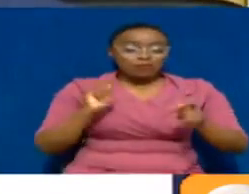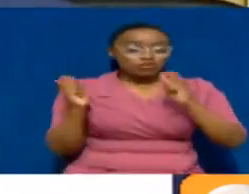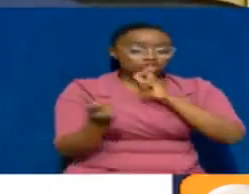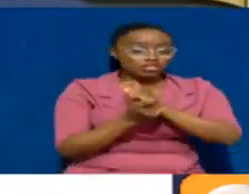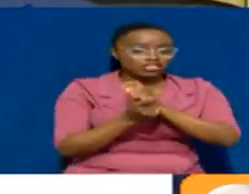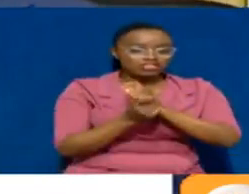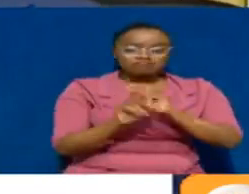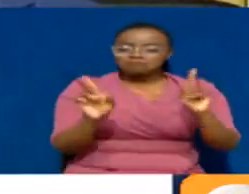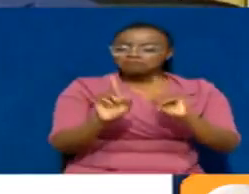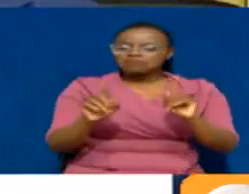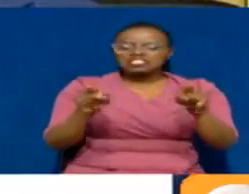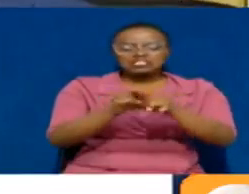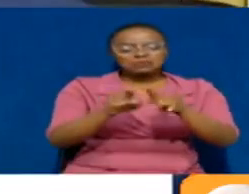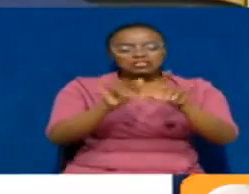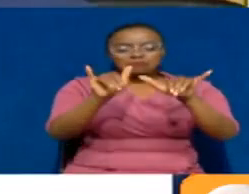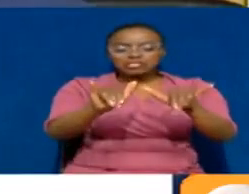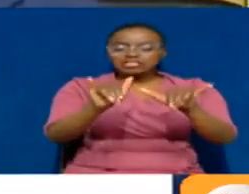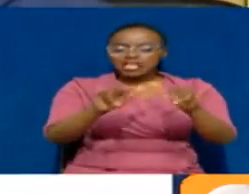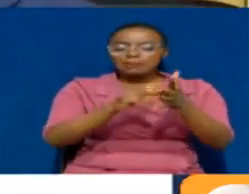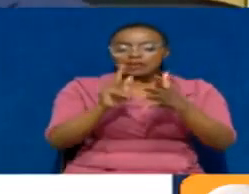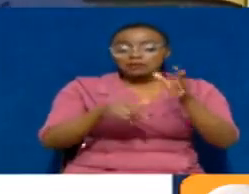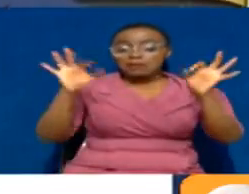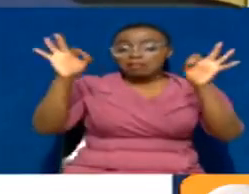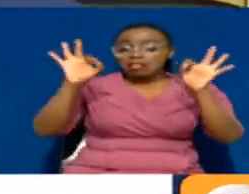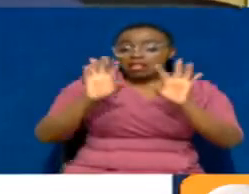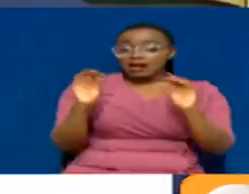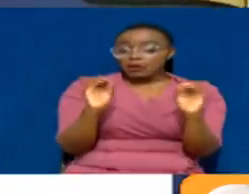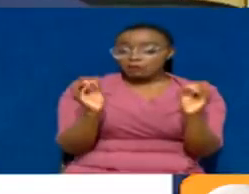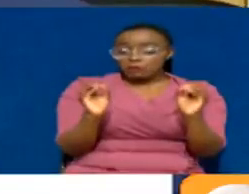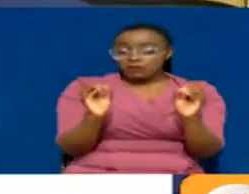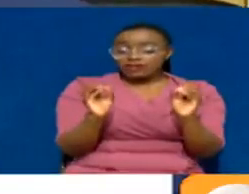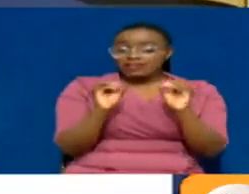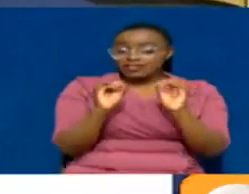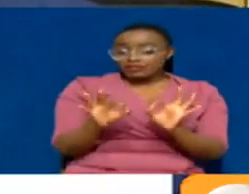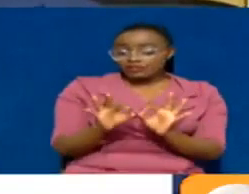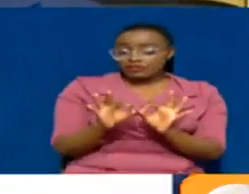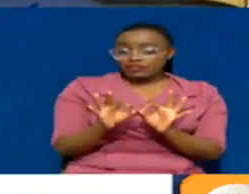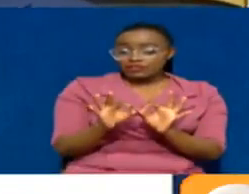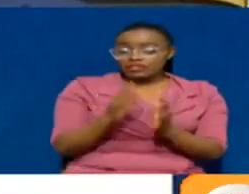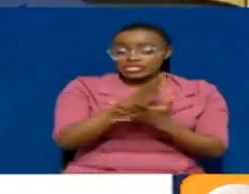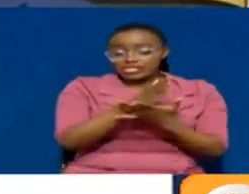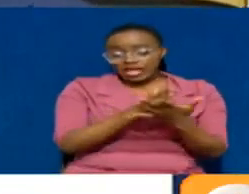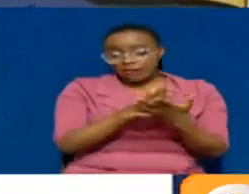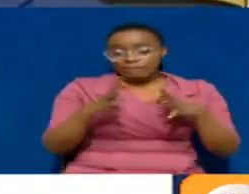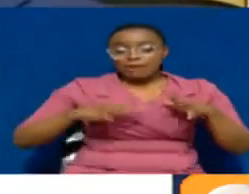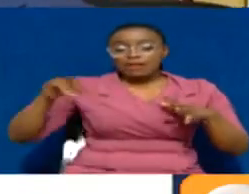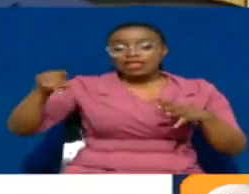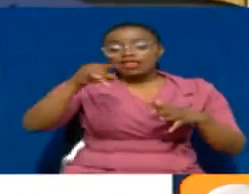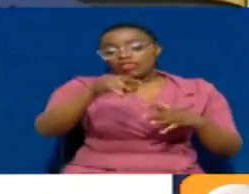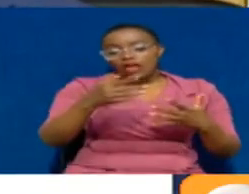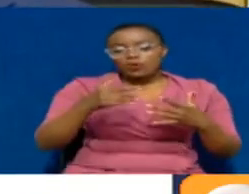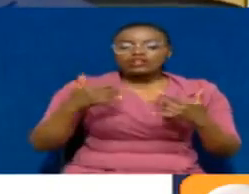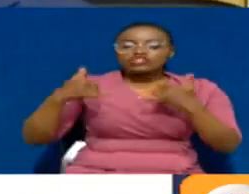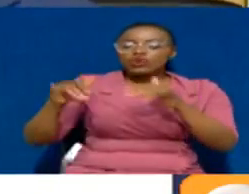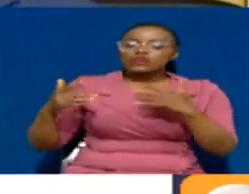same. So I will not be surprised if some will betray